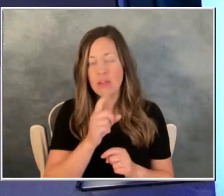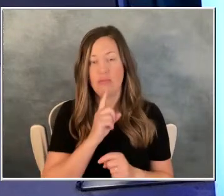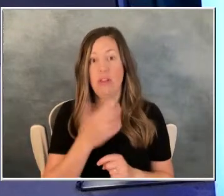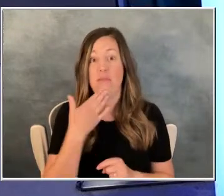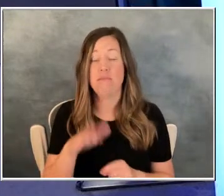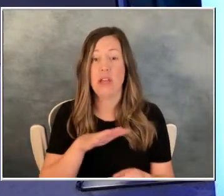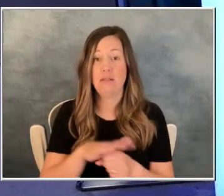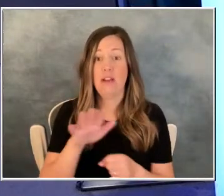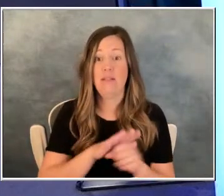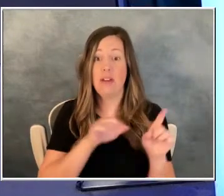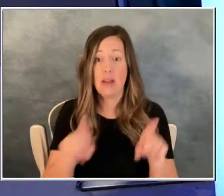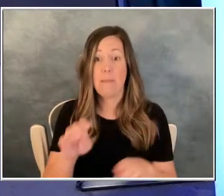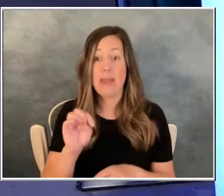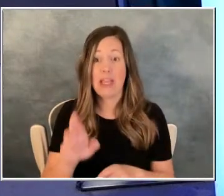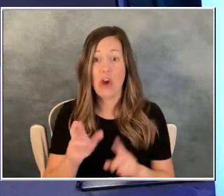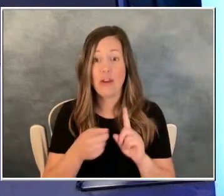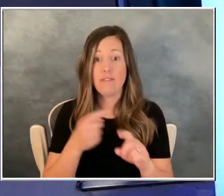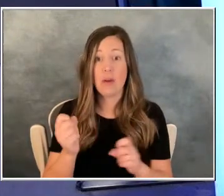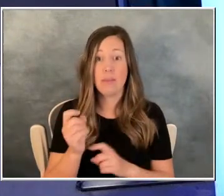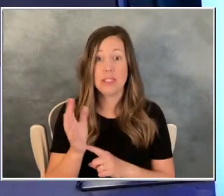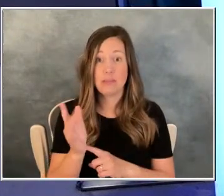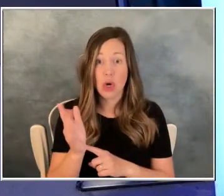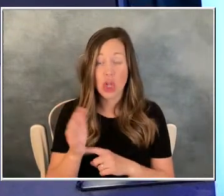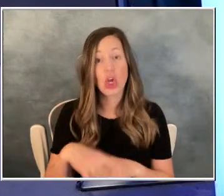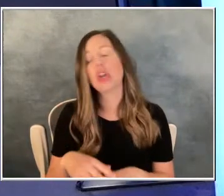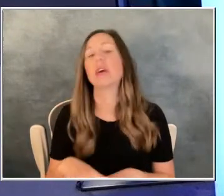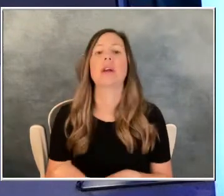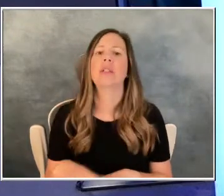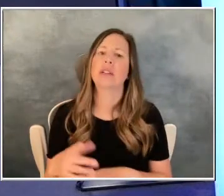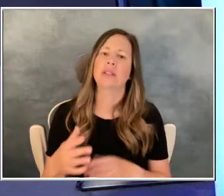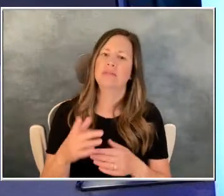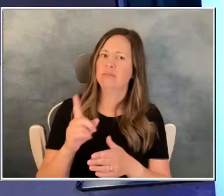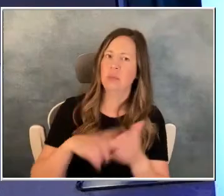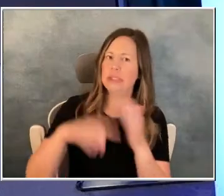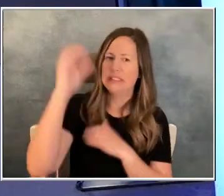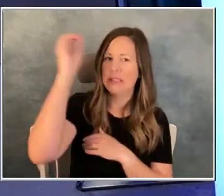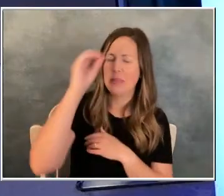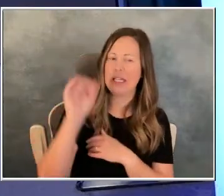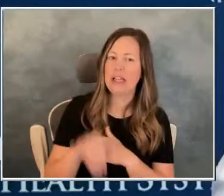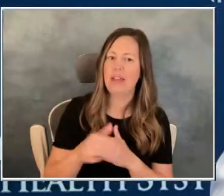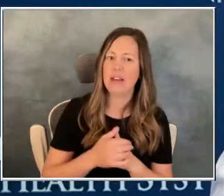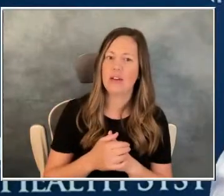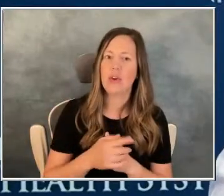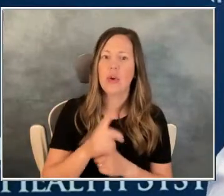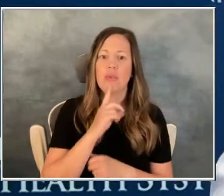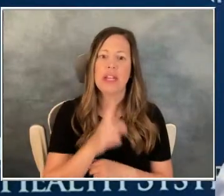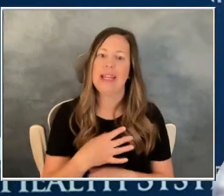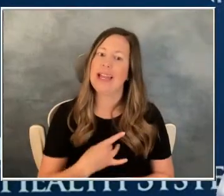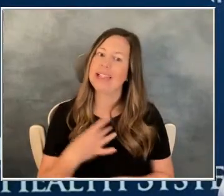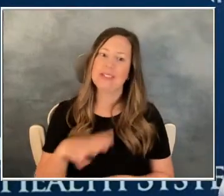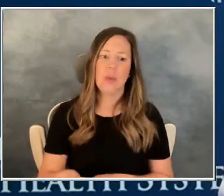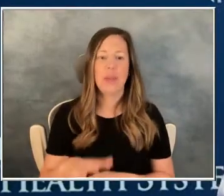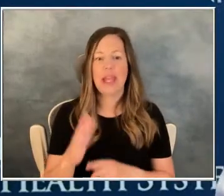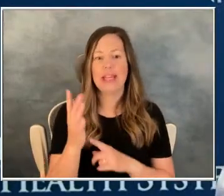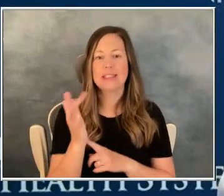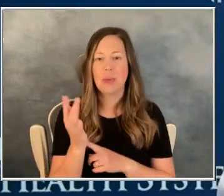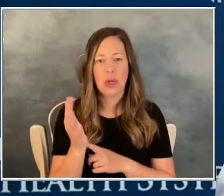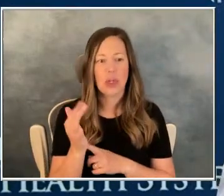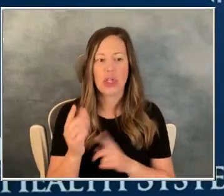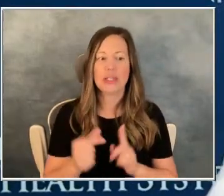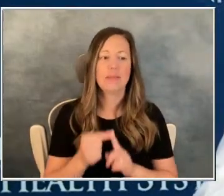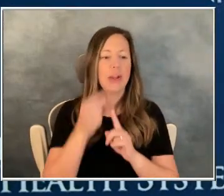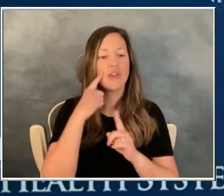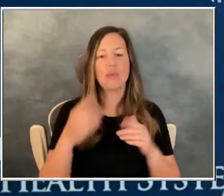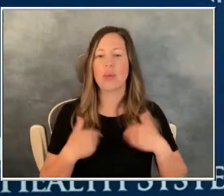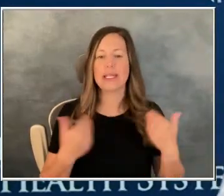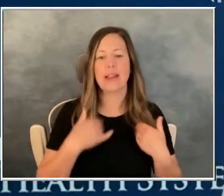with a sparkler injury. So, Dr. Beaver, what's your opinion on that? I'm not a big fan of sparklers especially for little kids. You typically